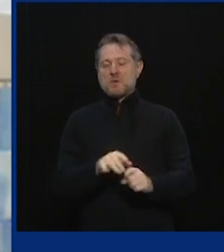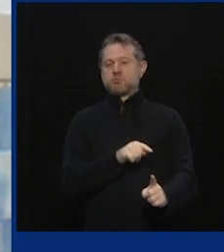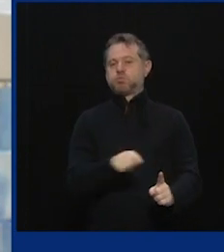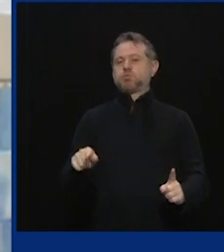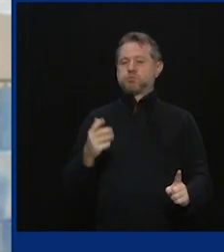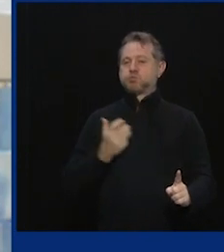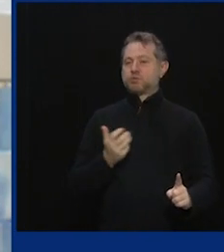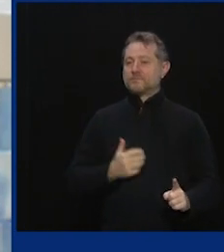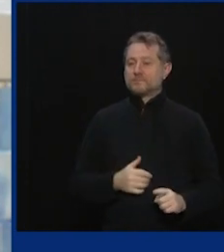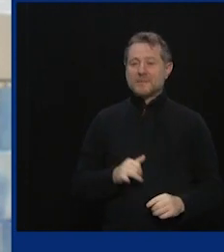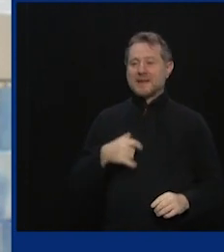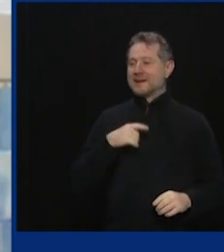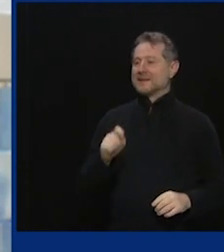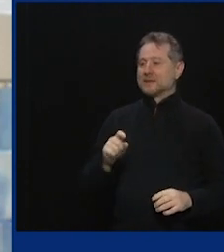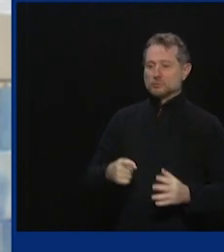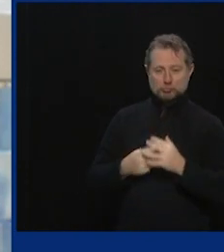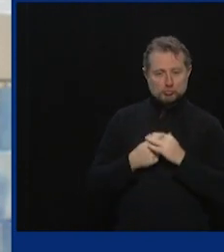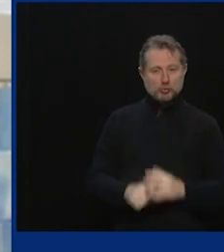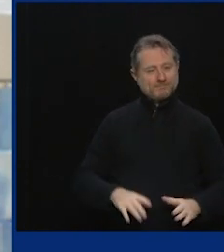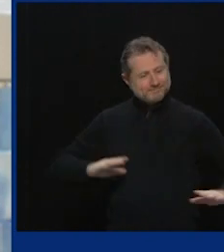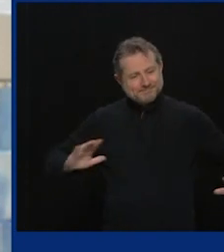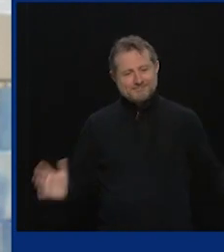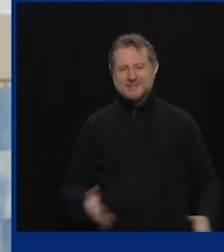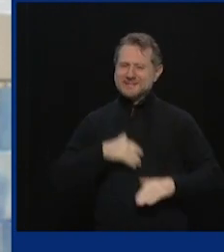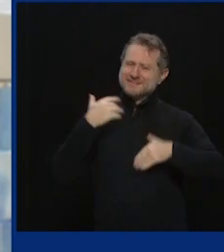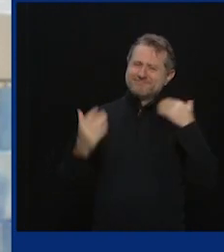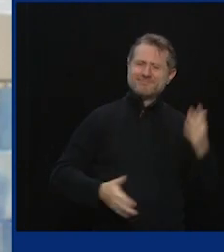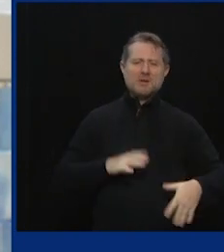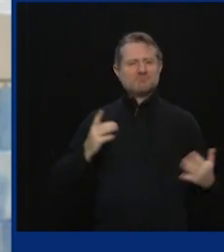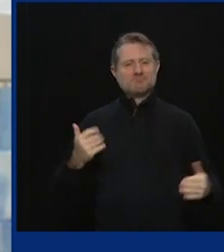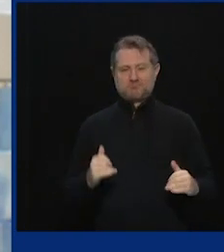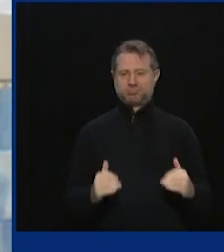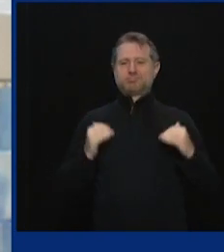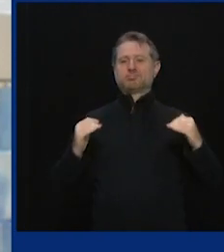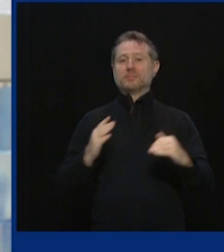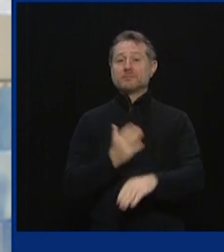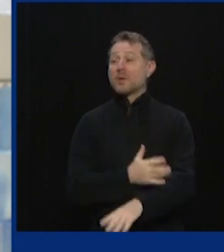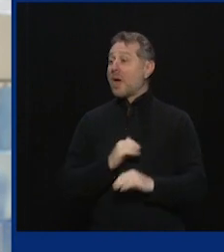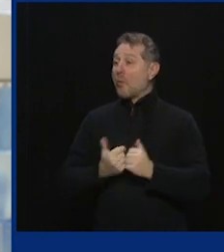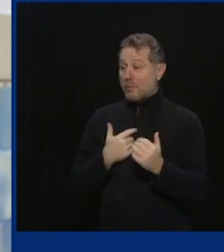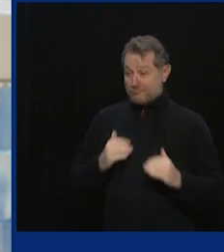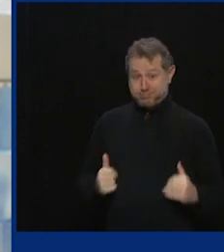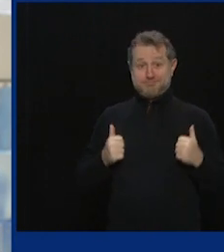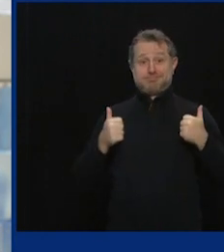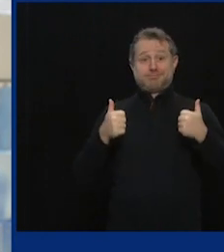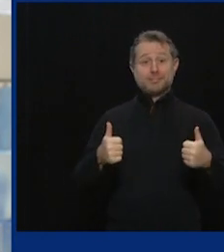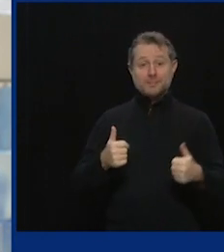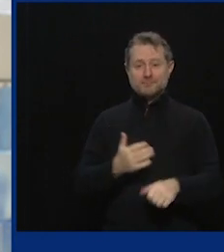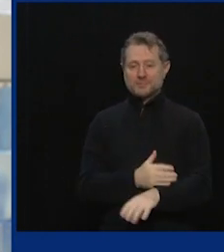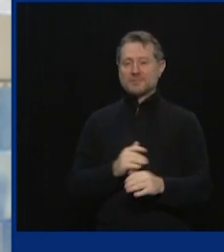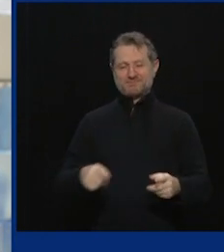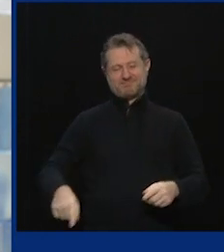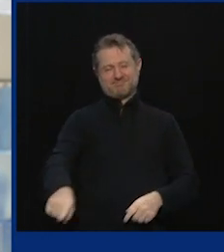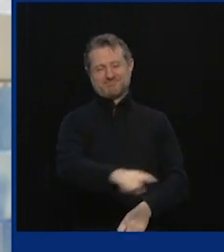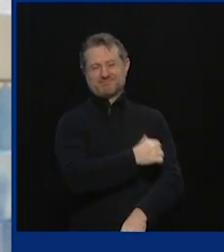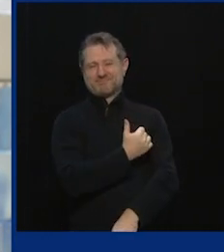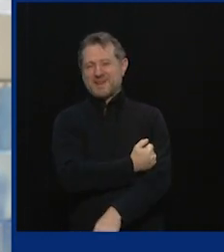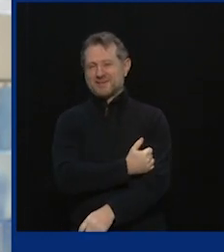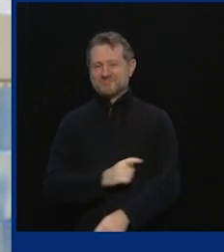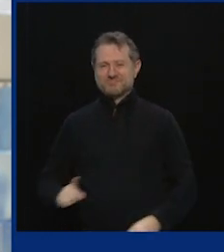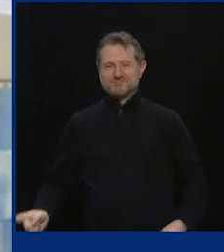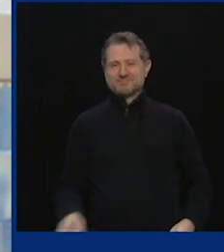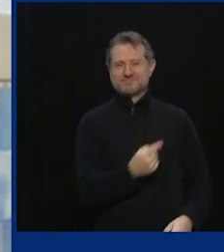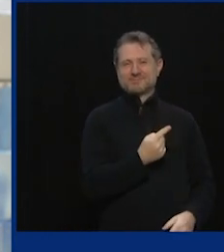and we need to start breaking through. The only way to have a true breakthrough is to get more people vaccinated, particularly in these